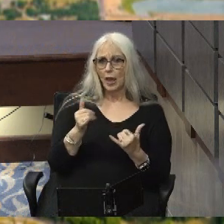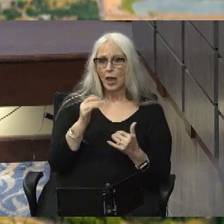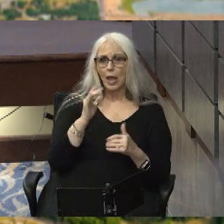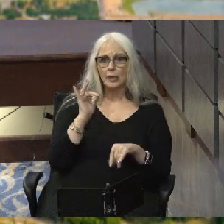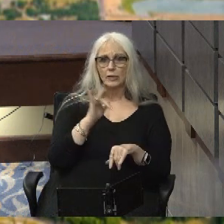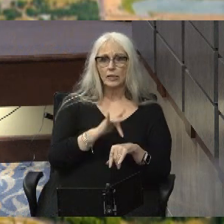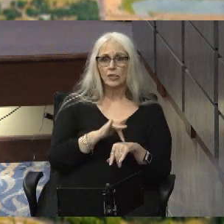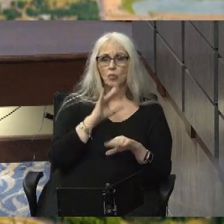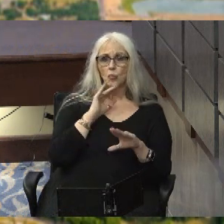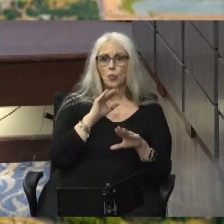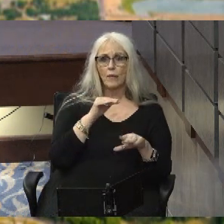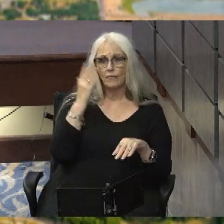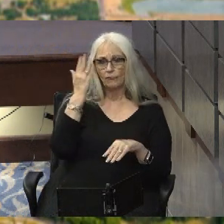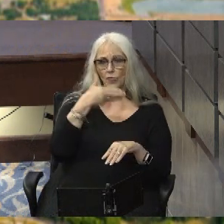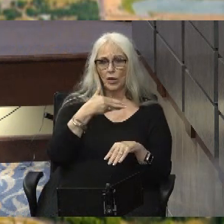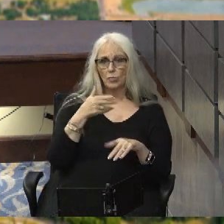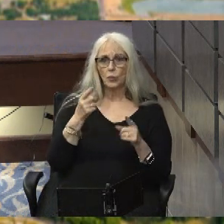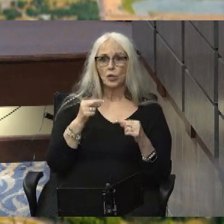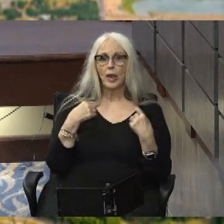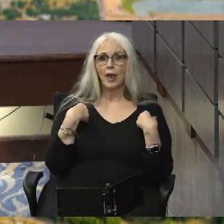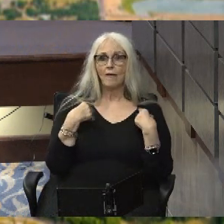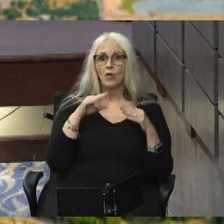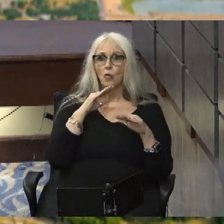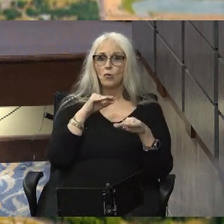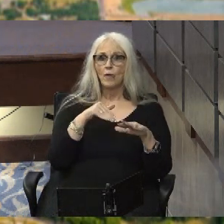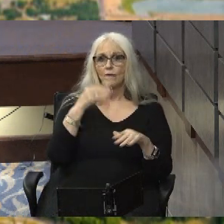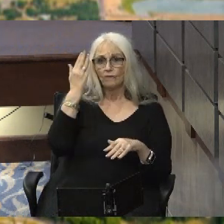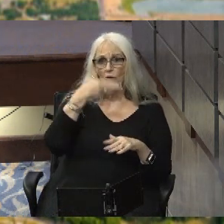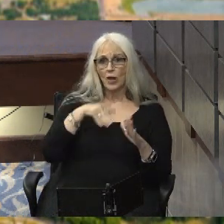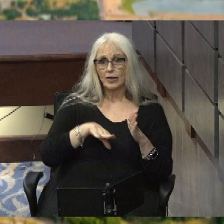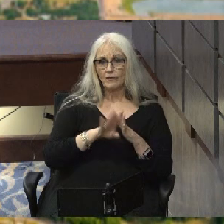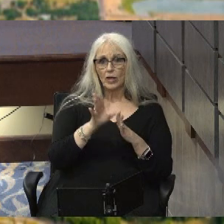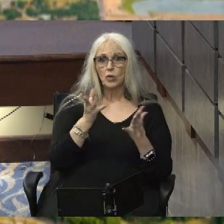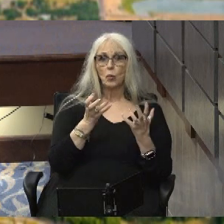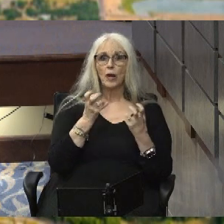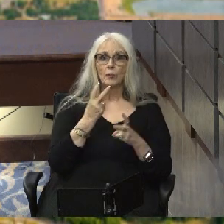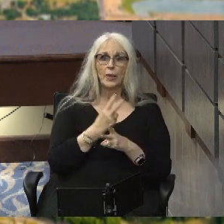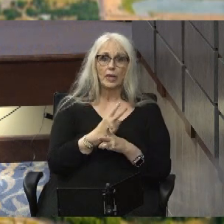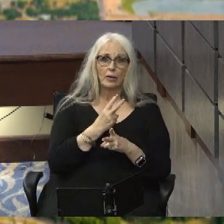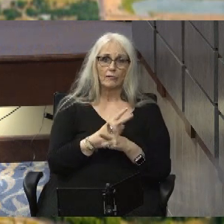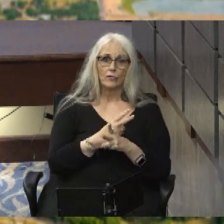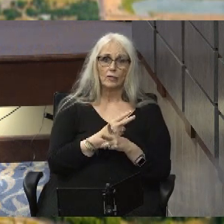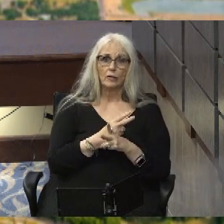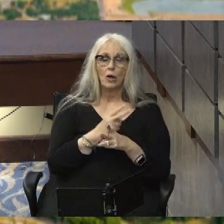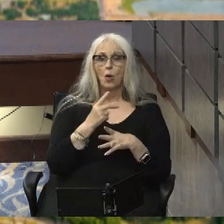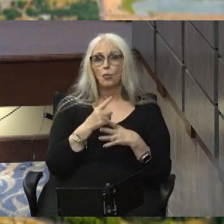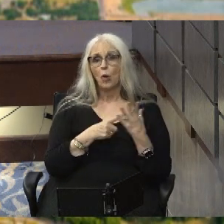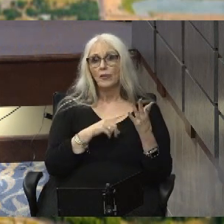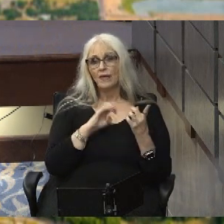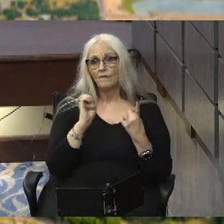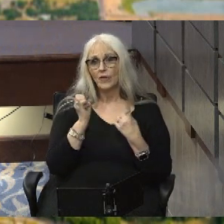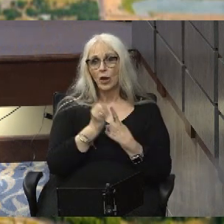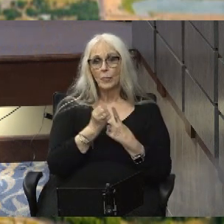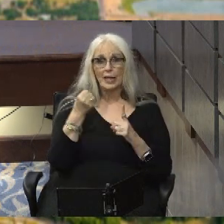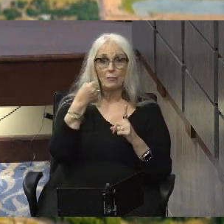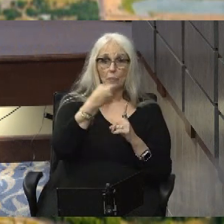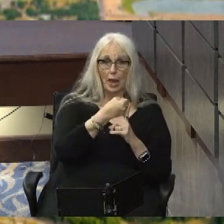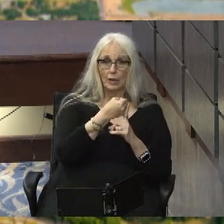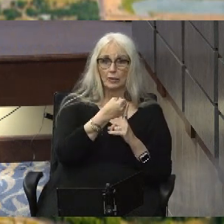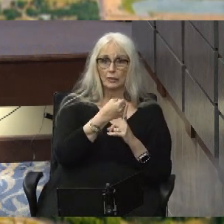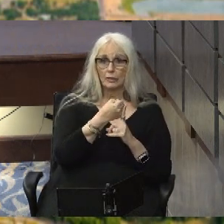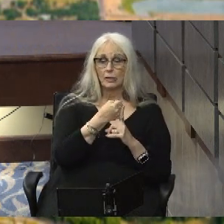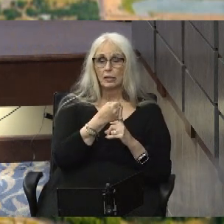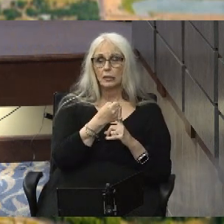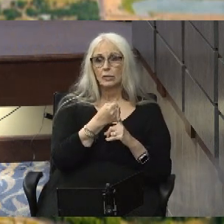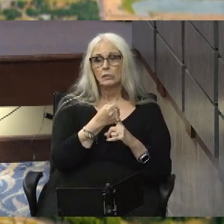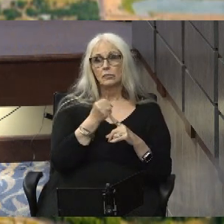riverfront. I think anytime you have riverfront development, you know this better than I do, you want to be careful as to what the environmental impact is going to be,